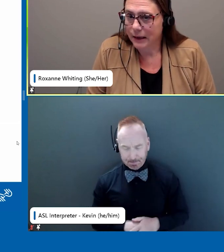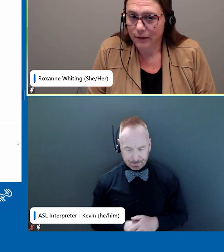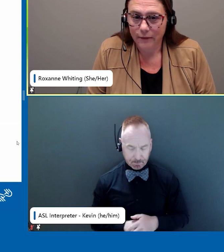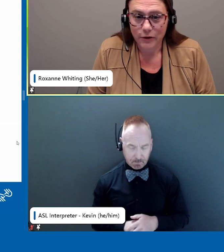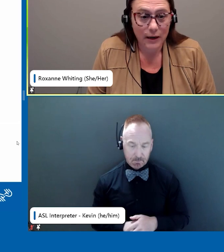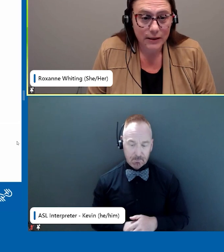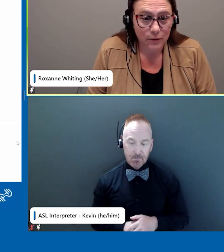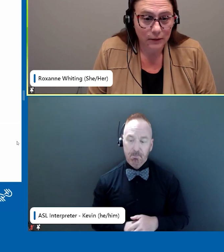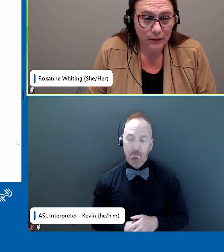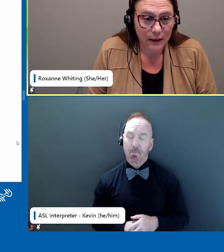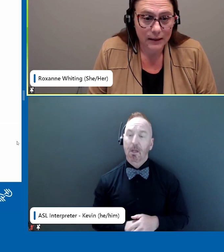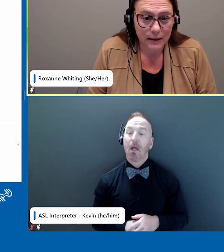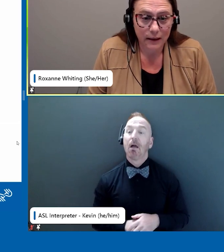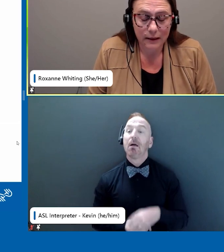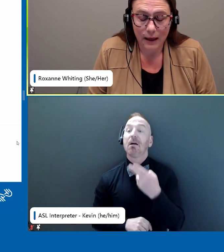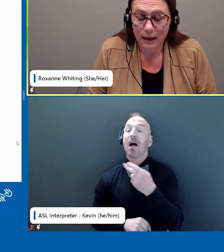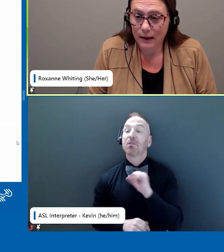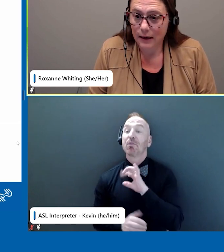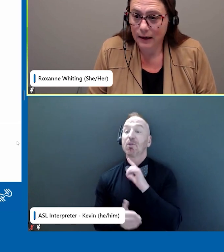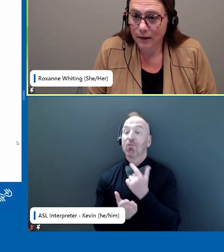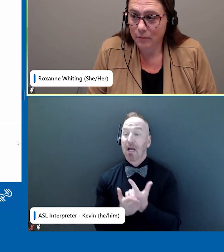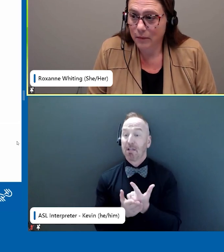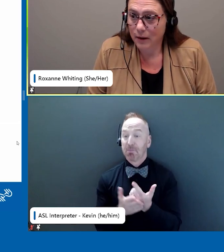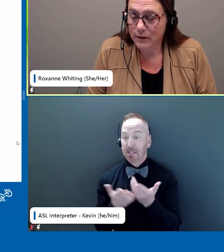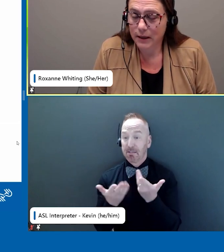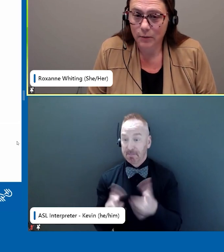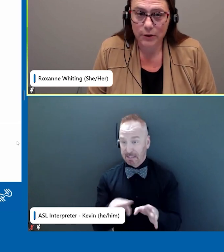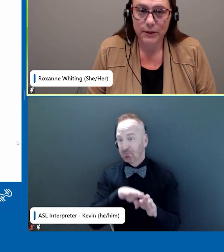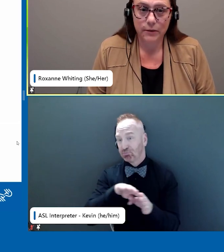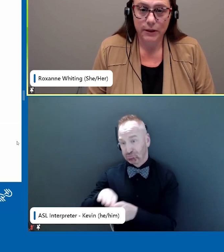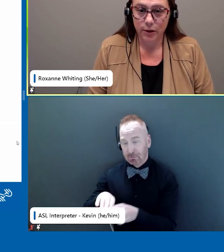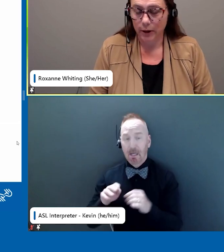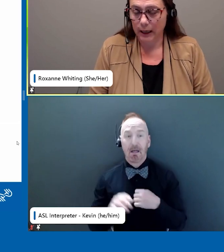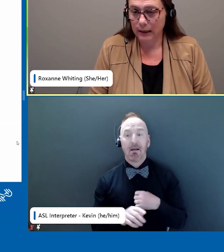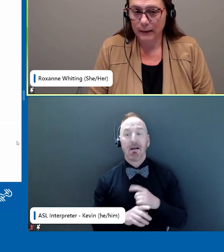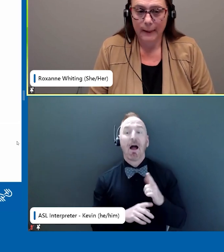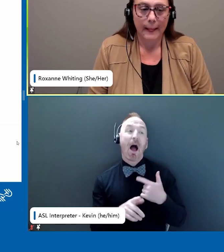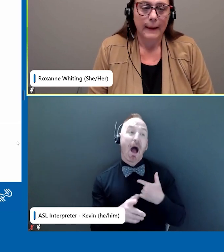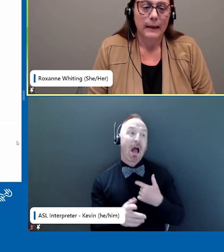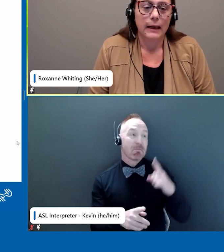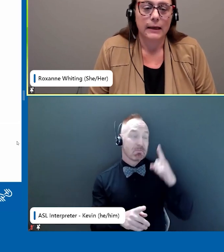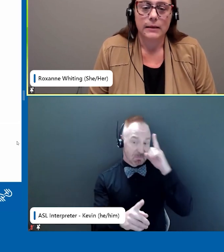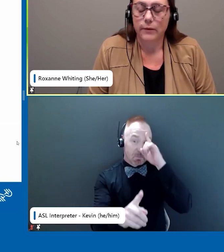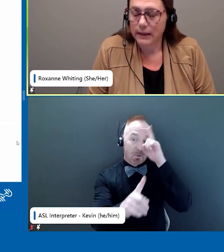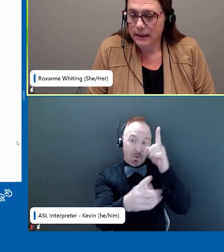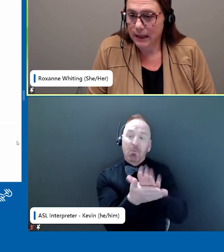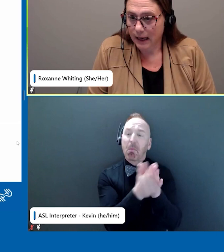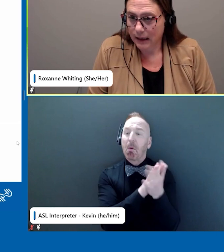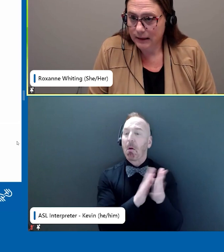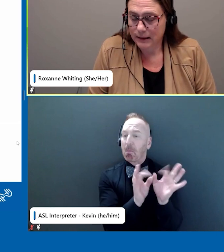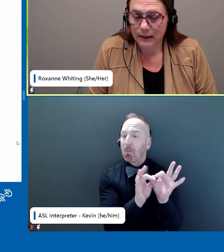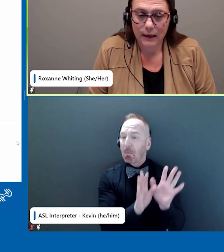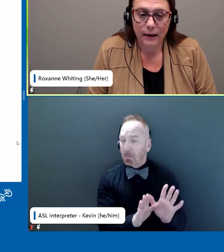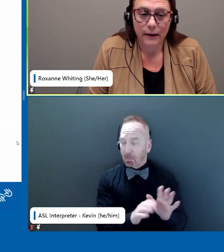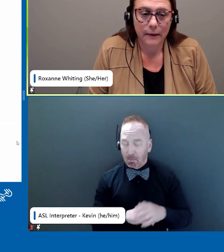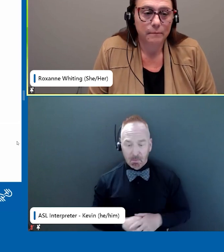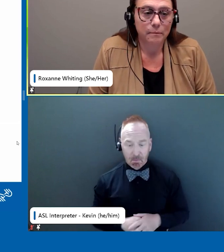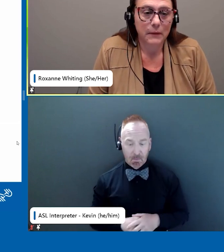And later, after high school, I decided that I was going to pursue interpreting. And so I did